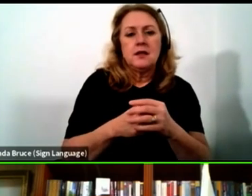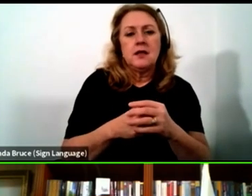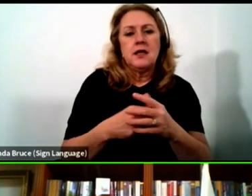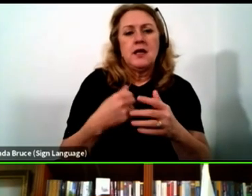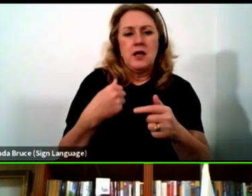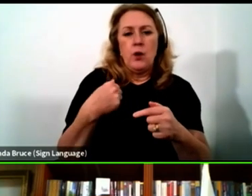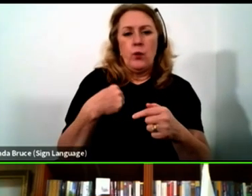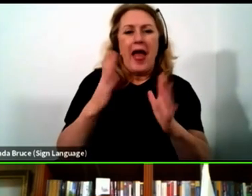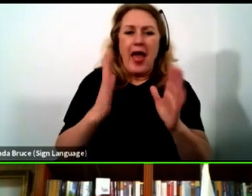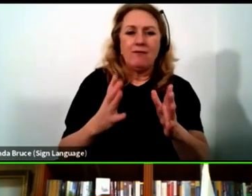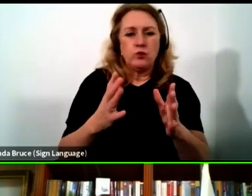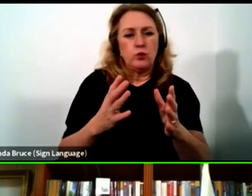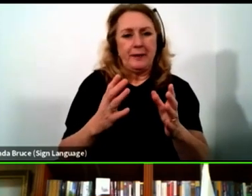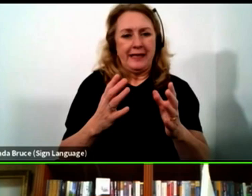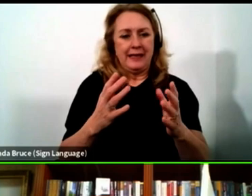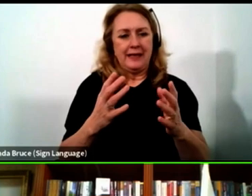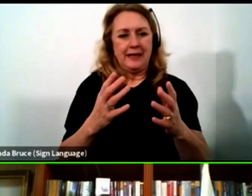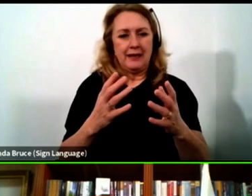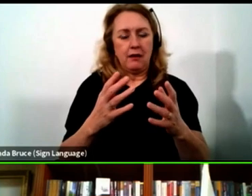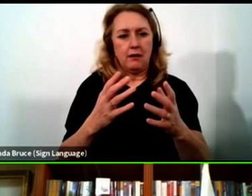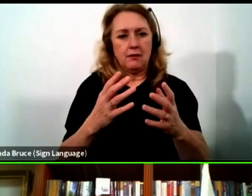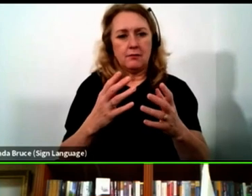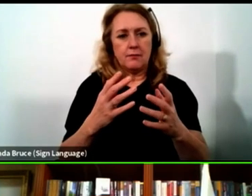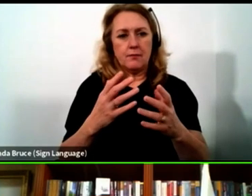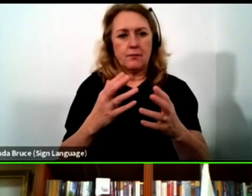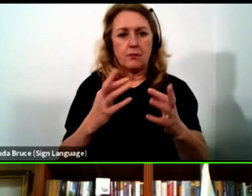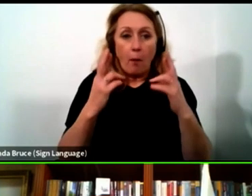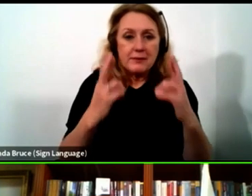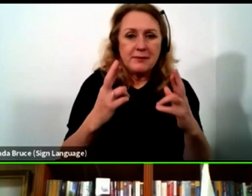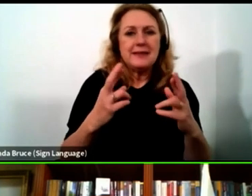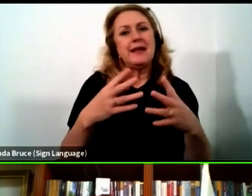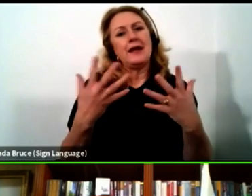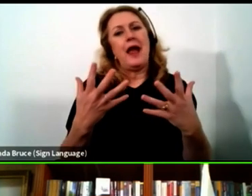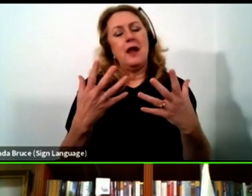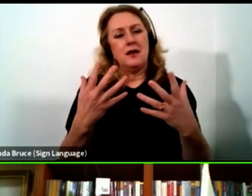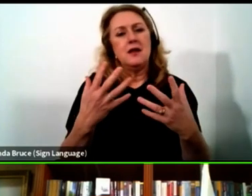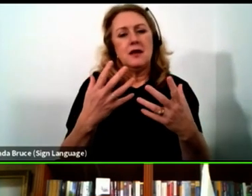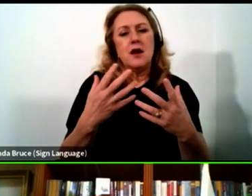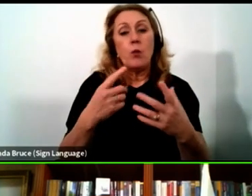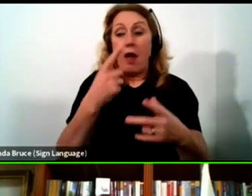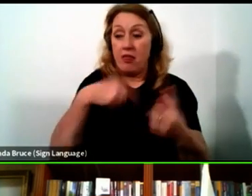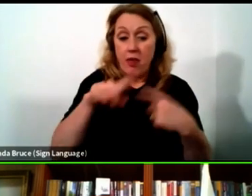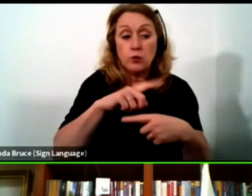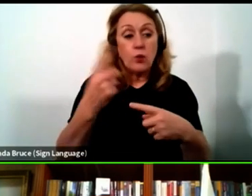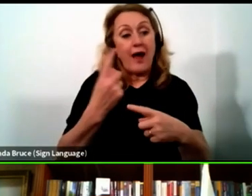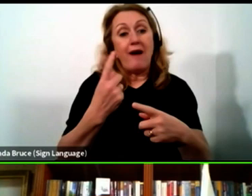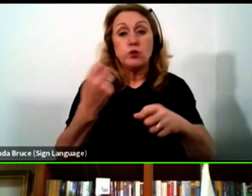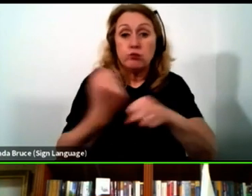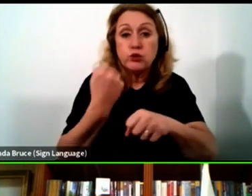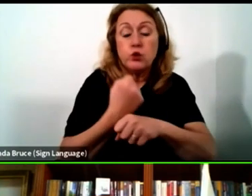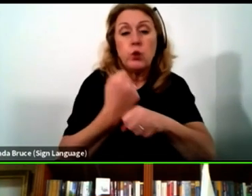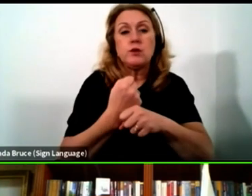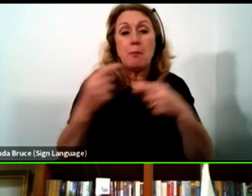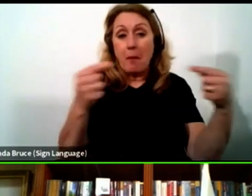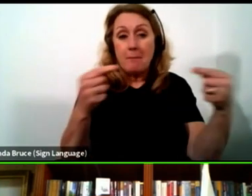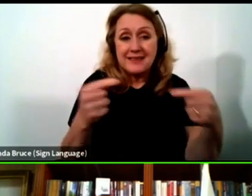fragmented markets we have today. Not so small countries who pull together, be able to produce competitively and